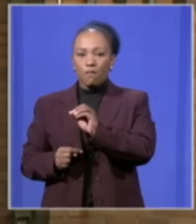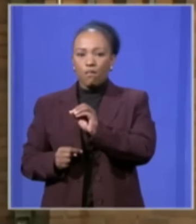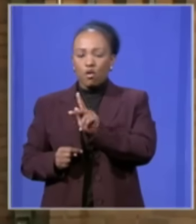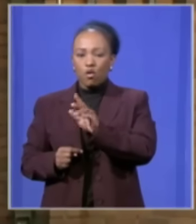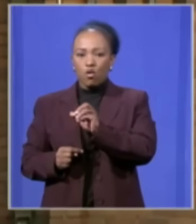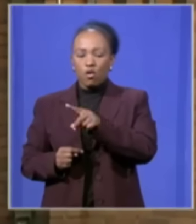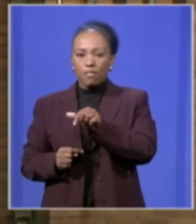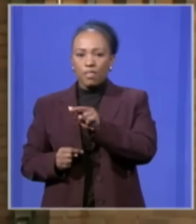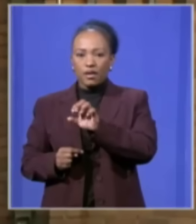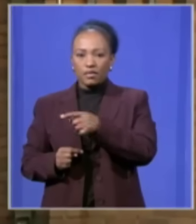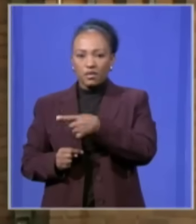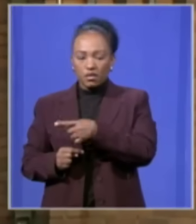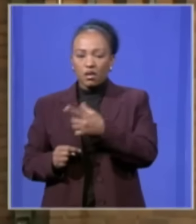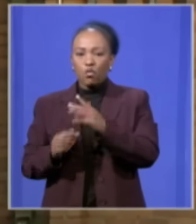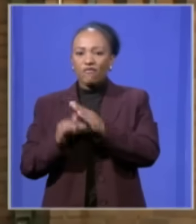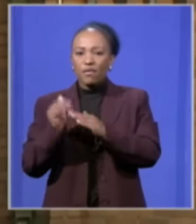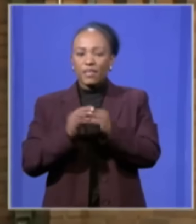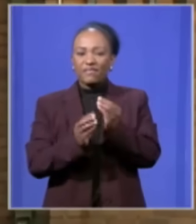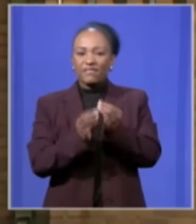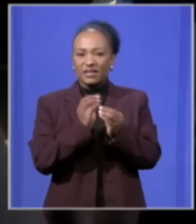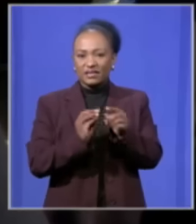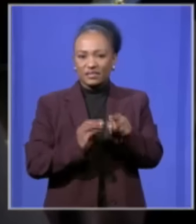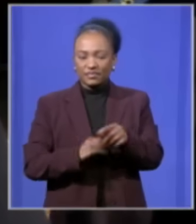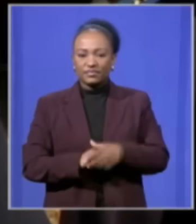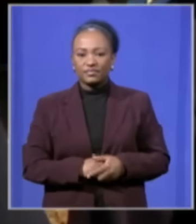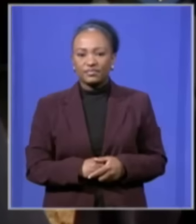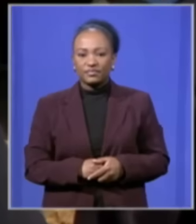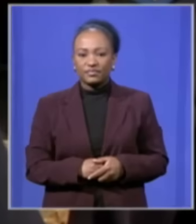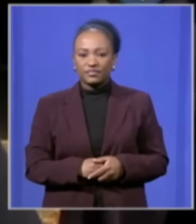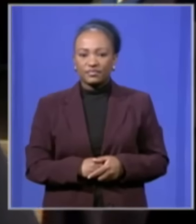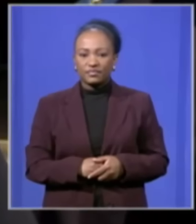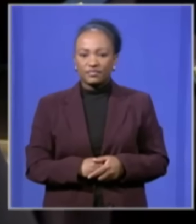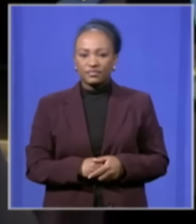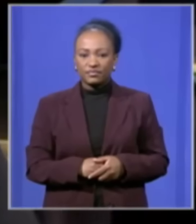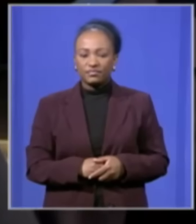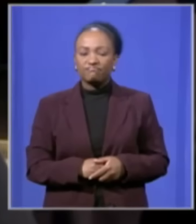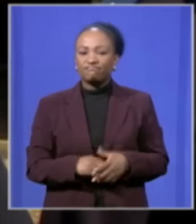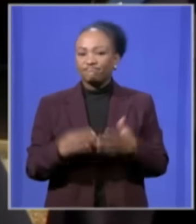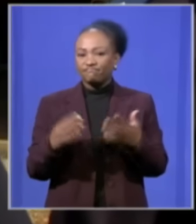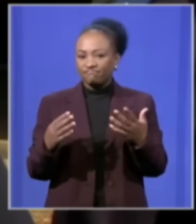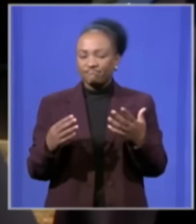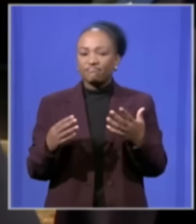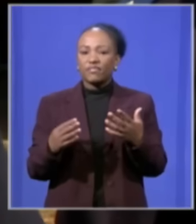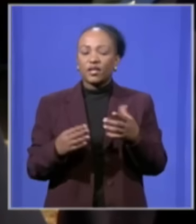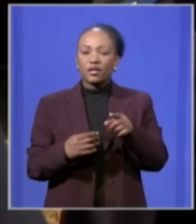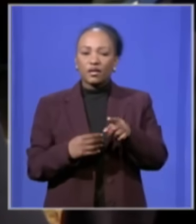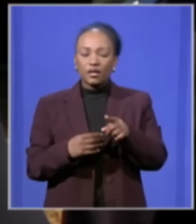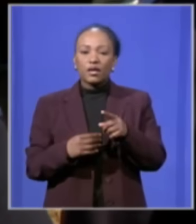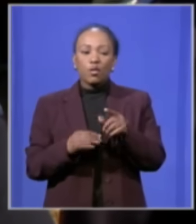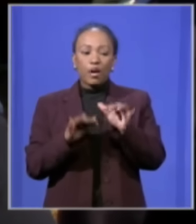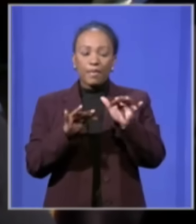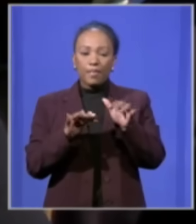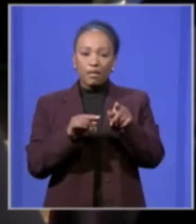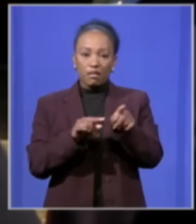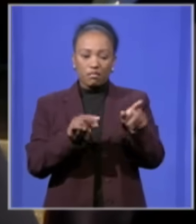go tsosolotsa moago wa kgolegelo ya kwa mo Kgopong. We had a challenge of the holding cells of the the